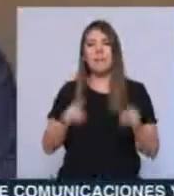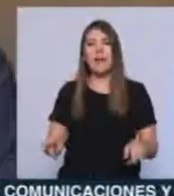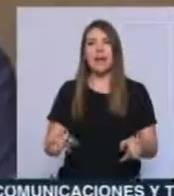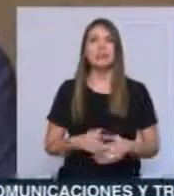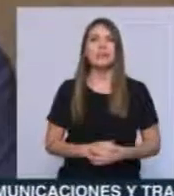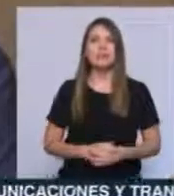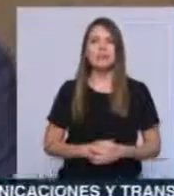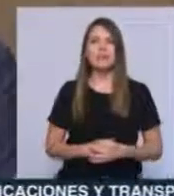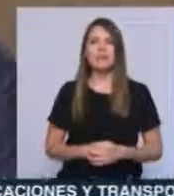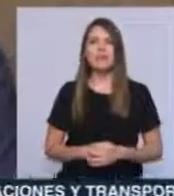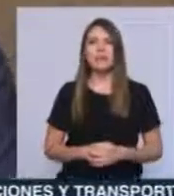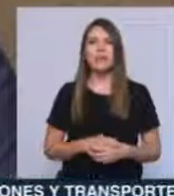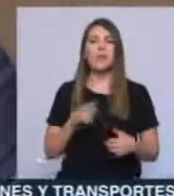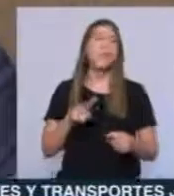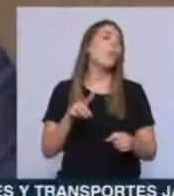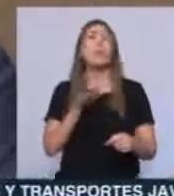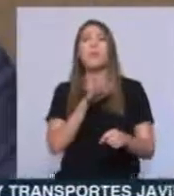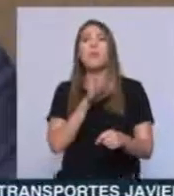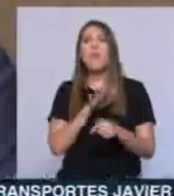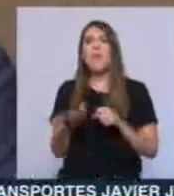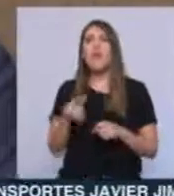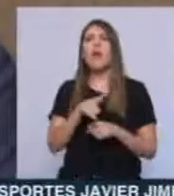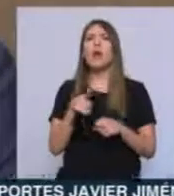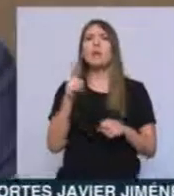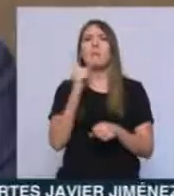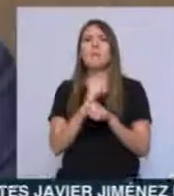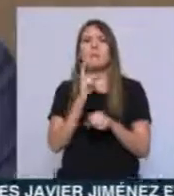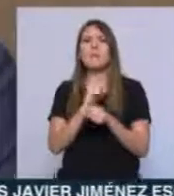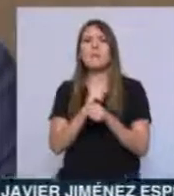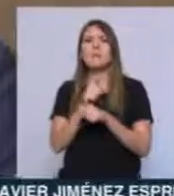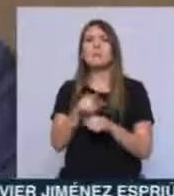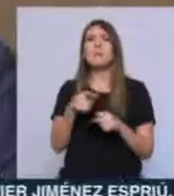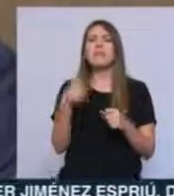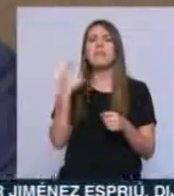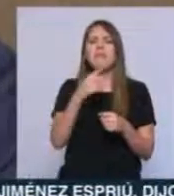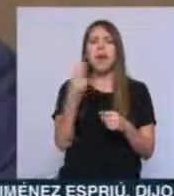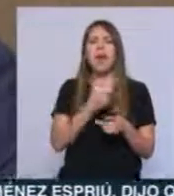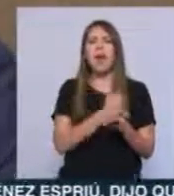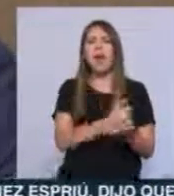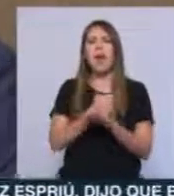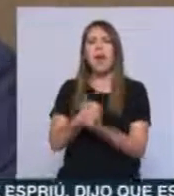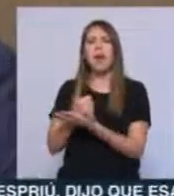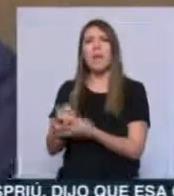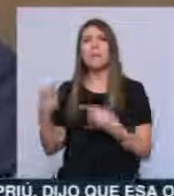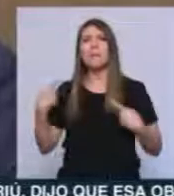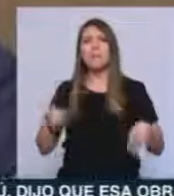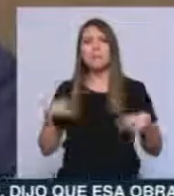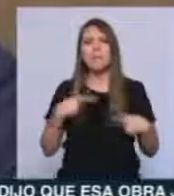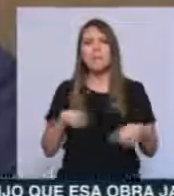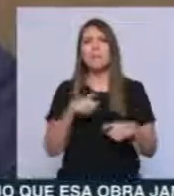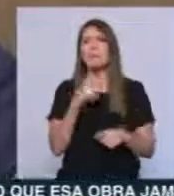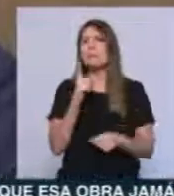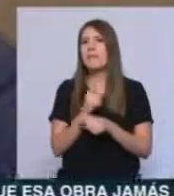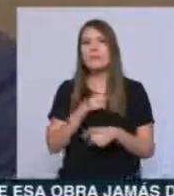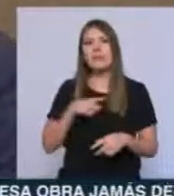son los principales retos en materia de ayuda a las personas de necesidades humanas que se deben